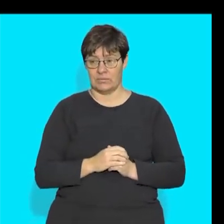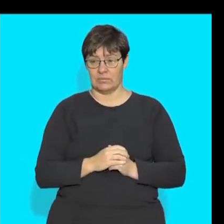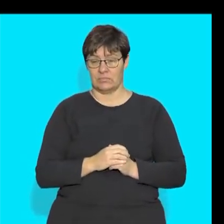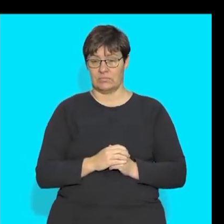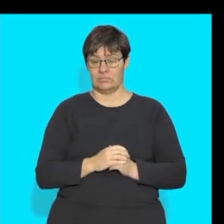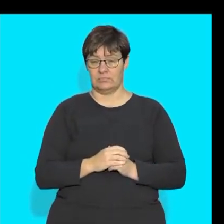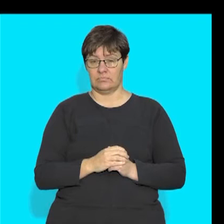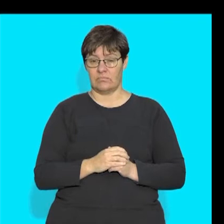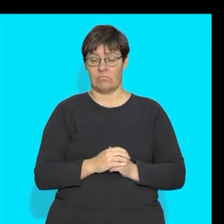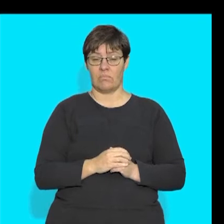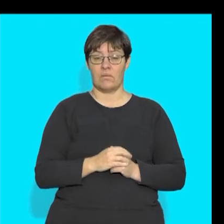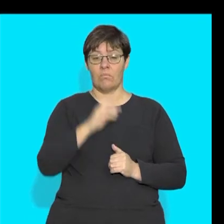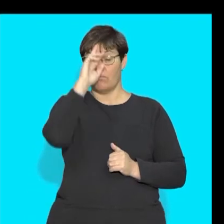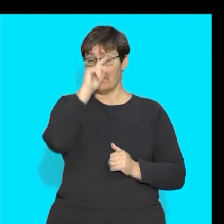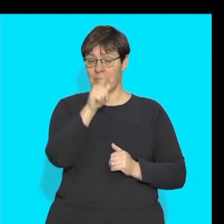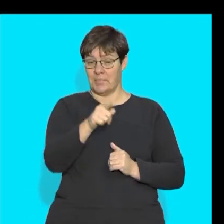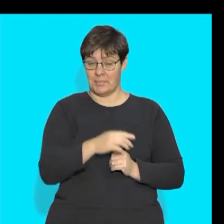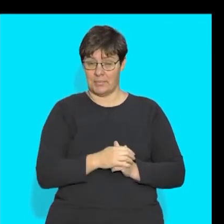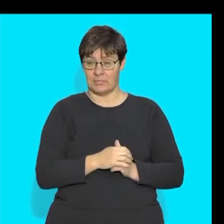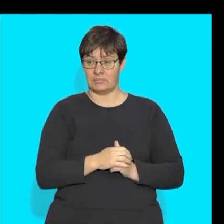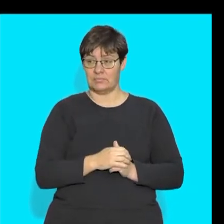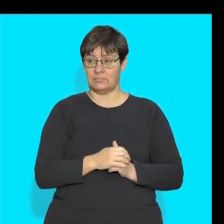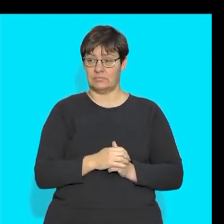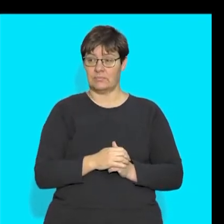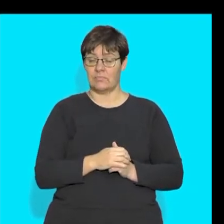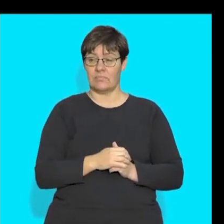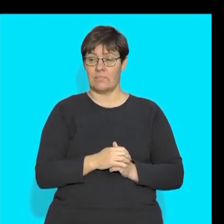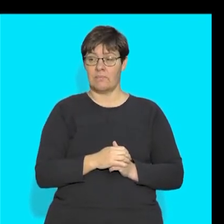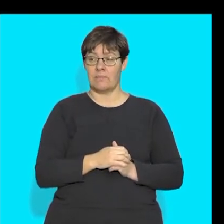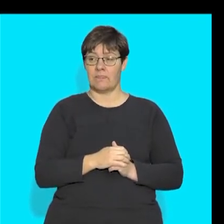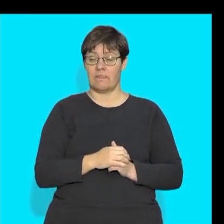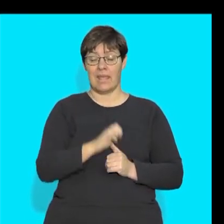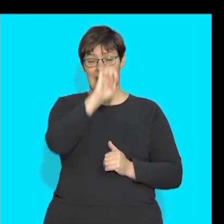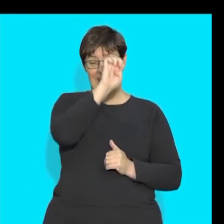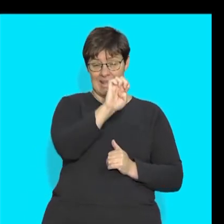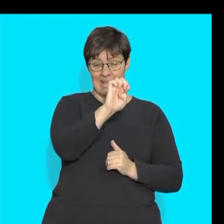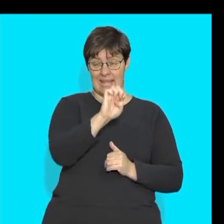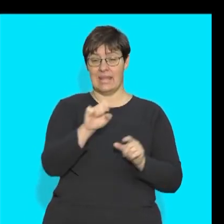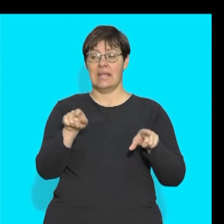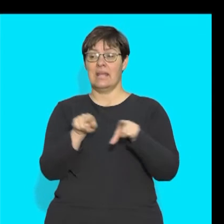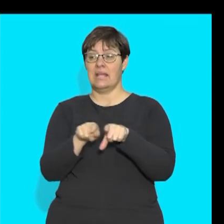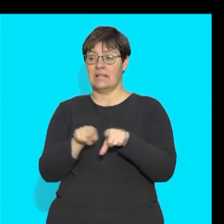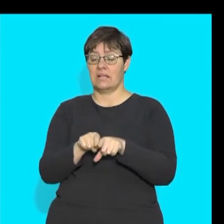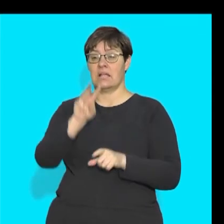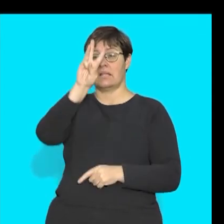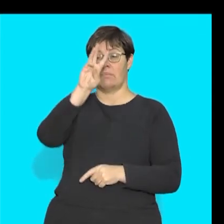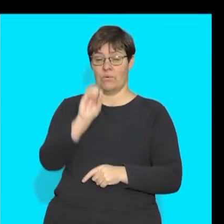So we remember that energy of the photon is work